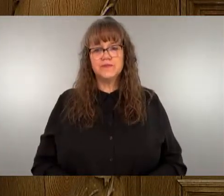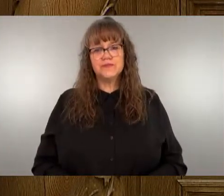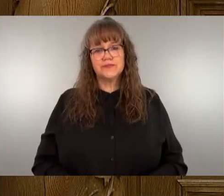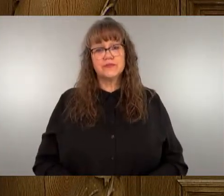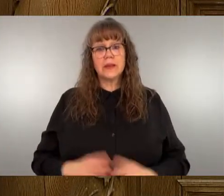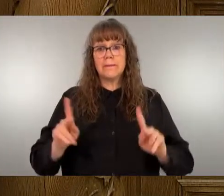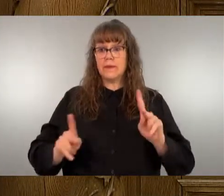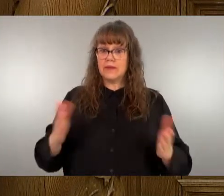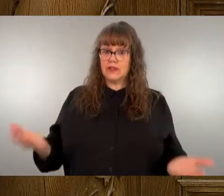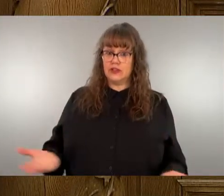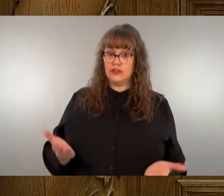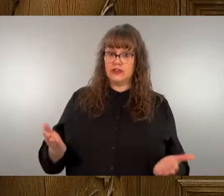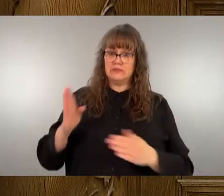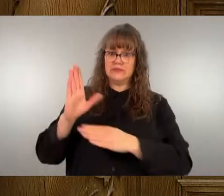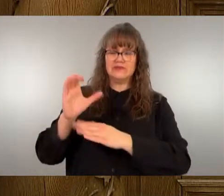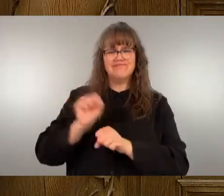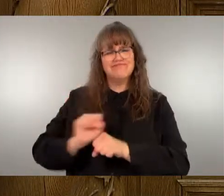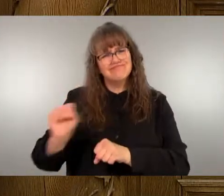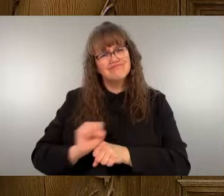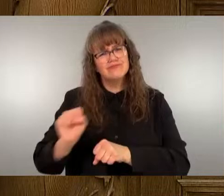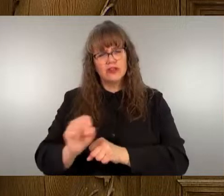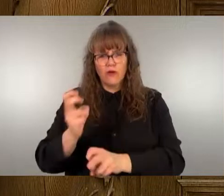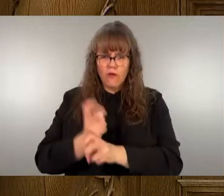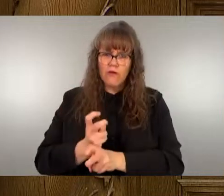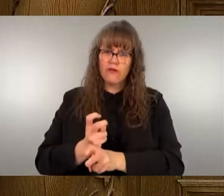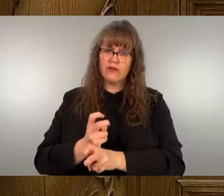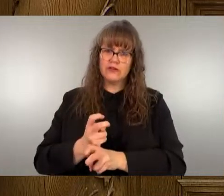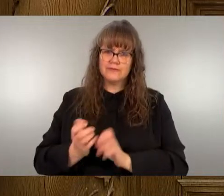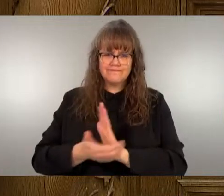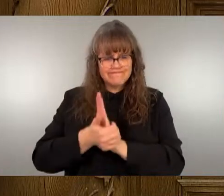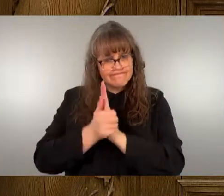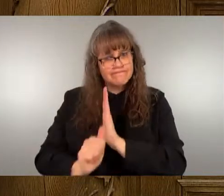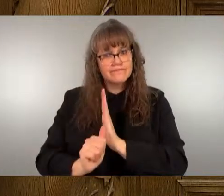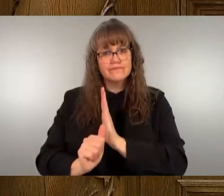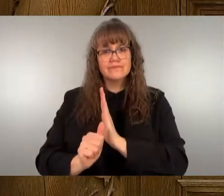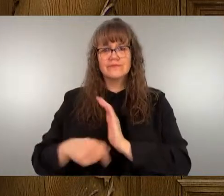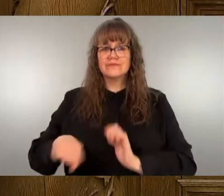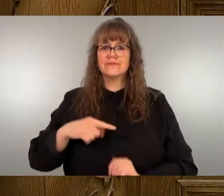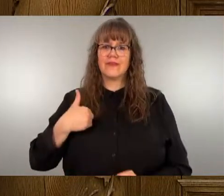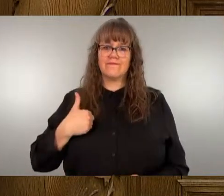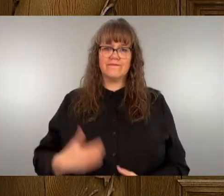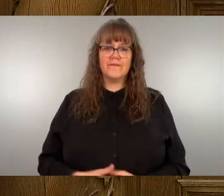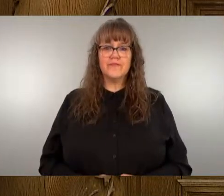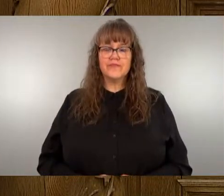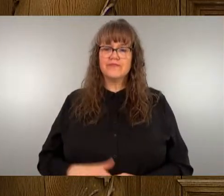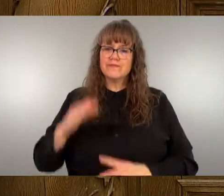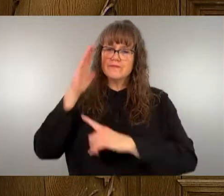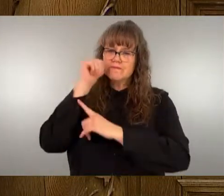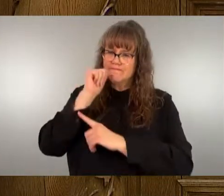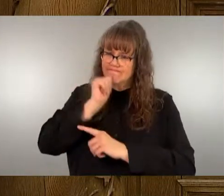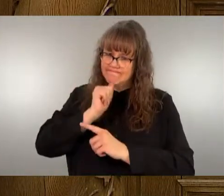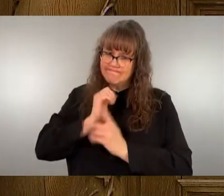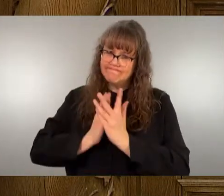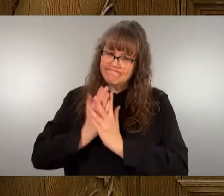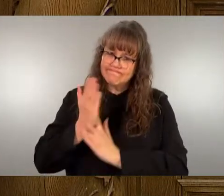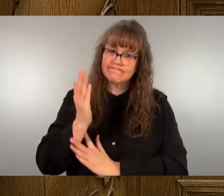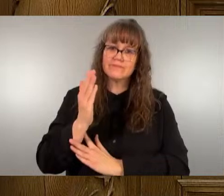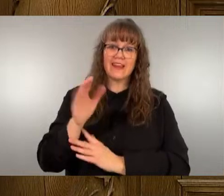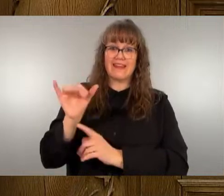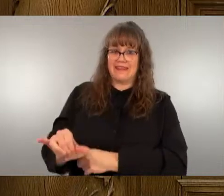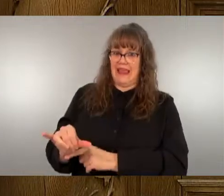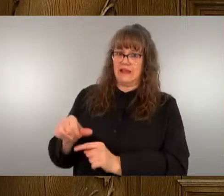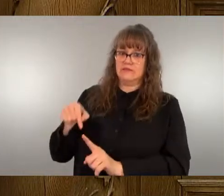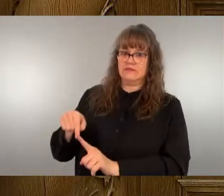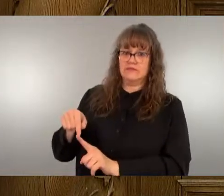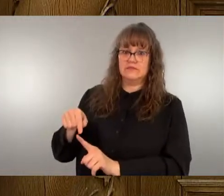and resilient. This is who we are. Throughout history, British Columbians have risen to meet the